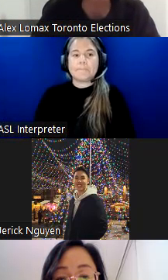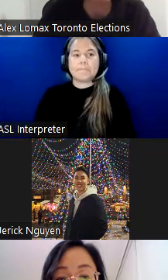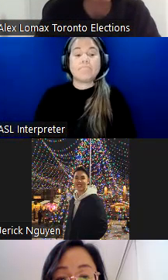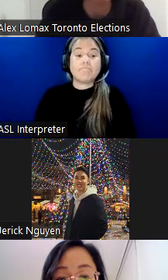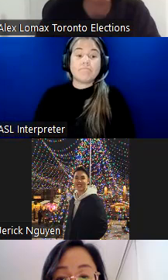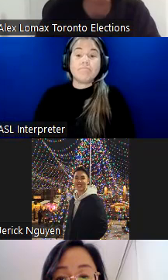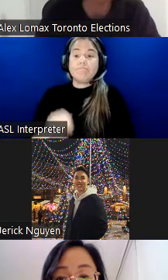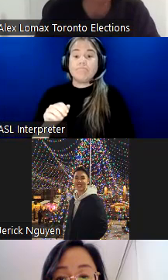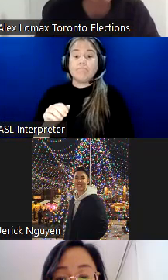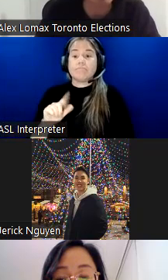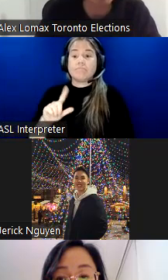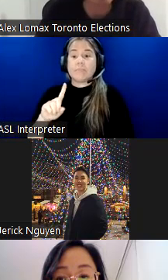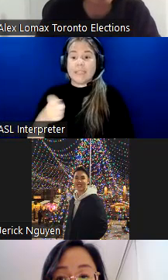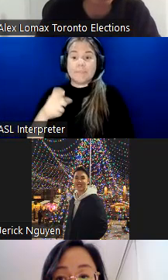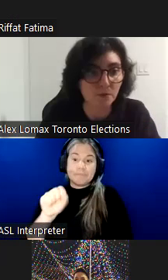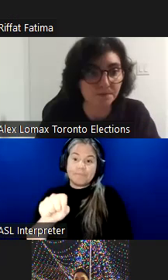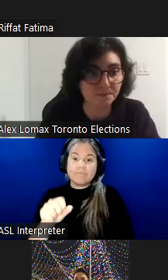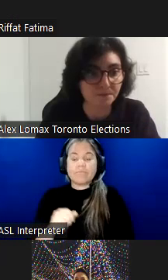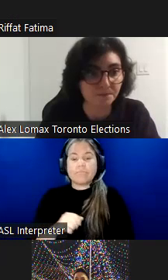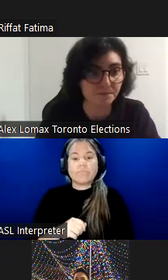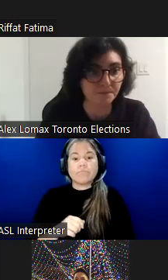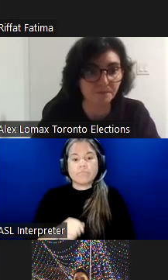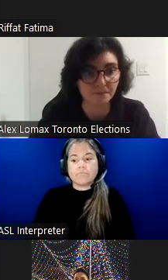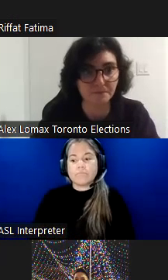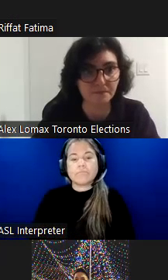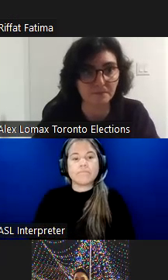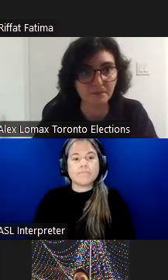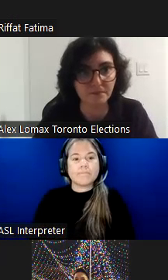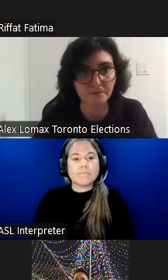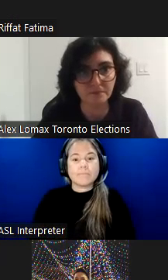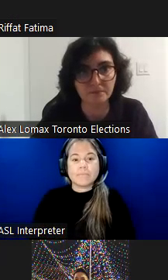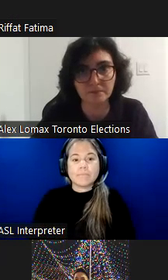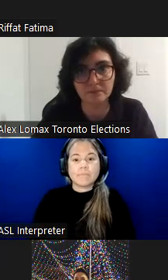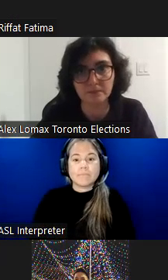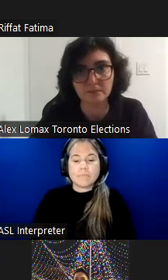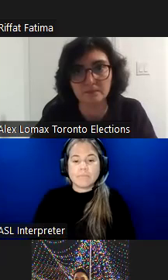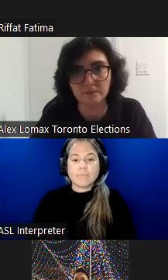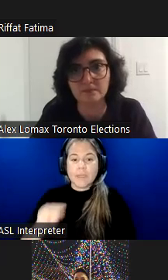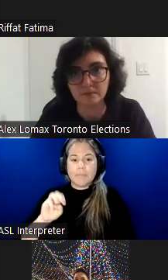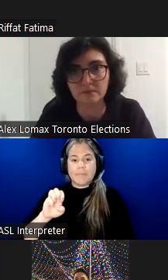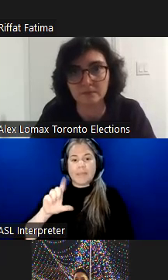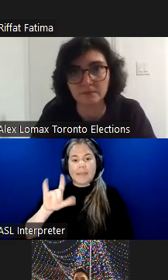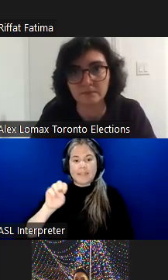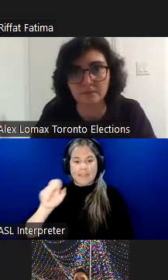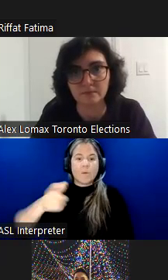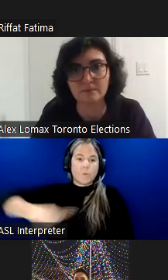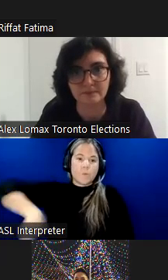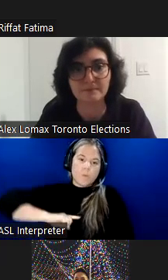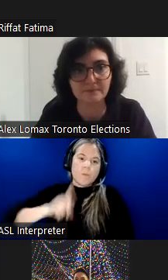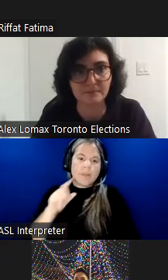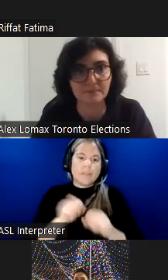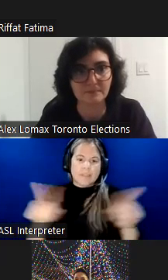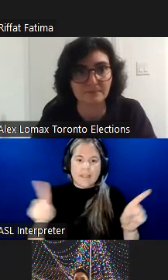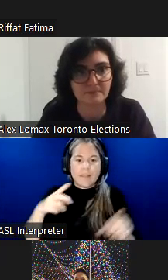yeah, that shouldn't be a problem at all. Thank So you. Jen, we will share out a copy of the presentation